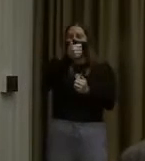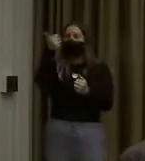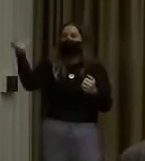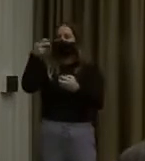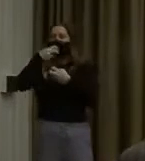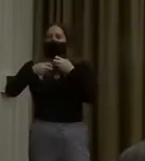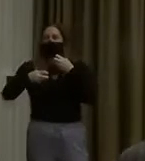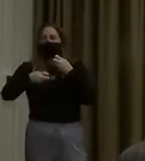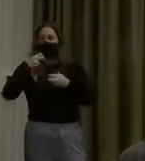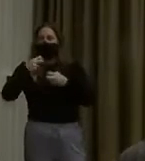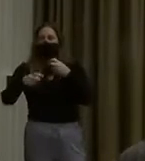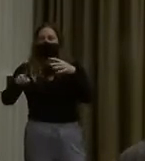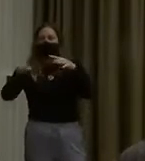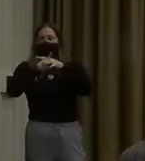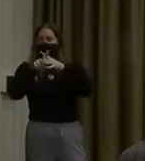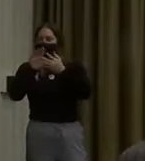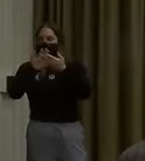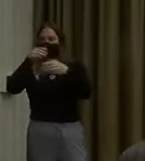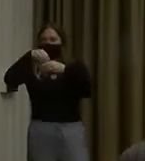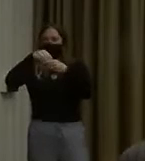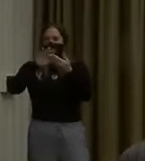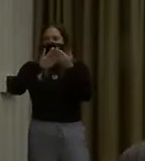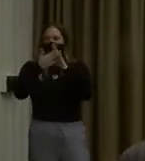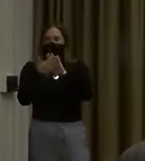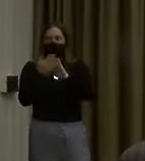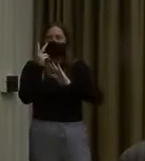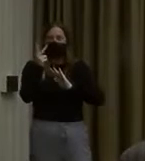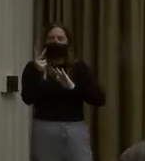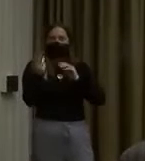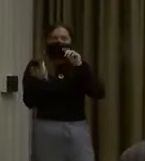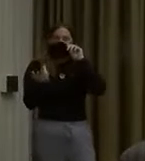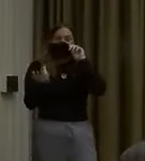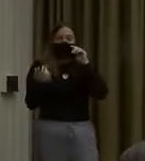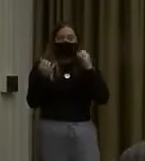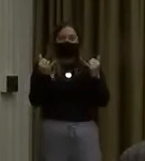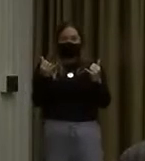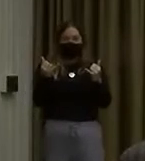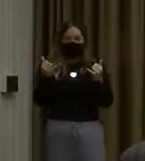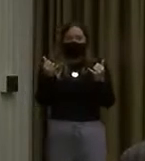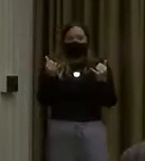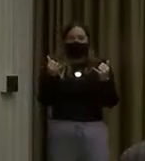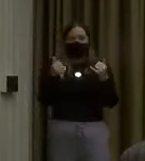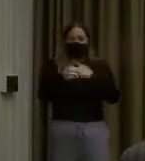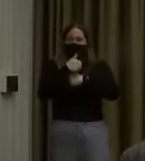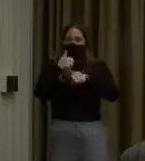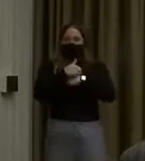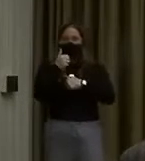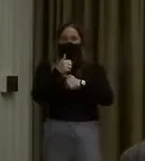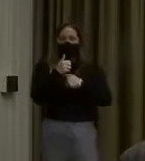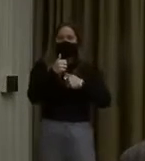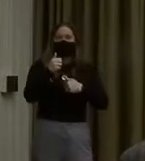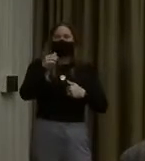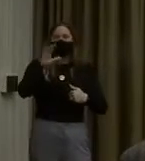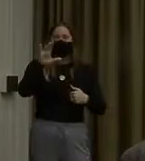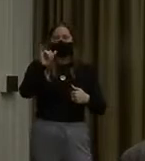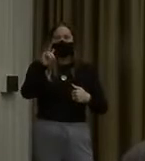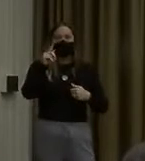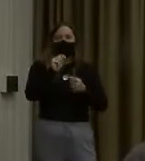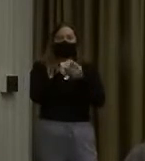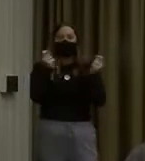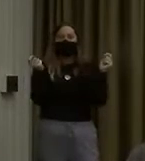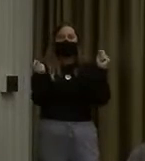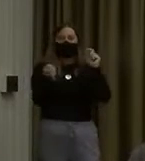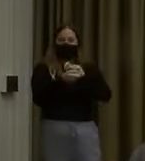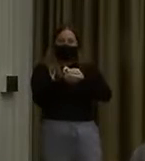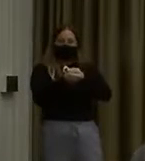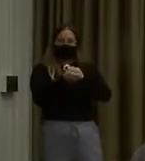happening in these communities as we face another existential threat: climate change, through the impact